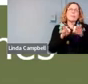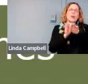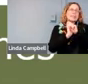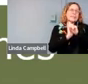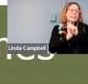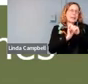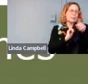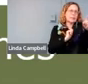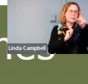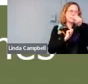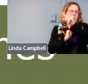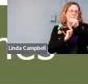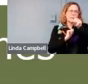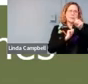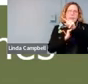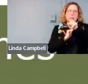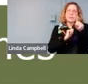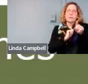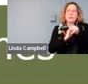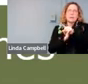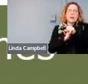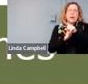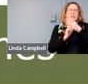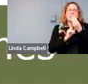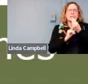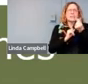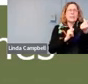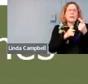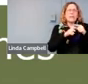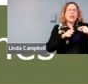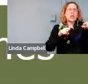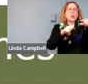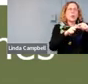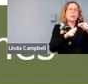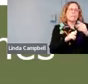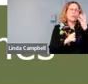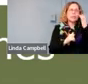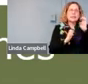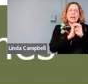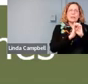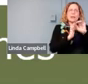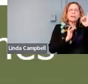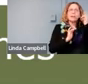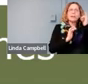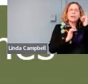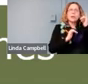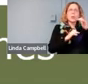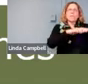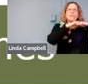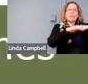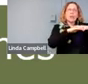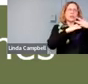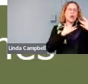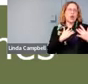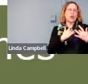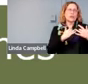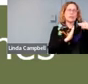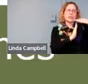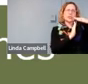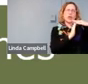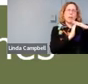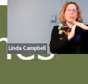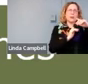what we're seeing here is just a couple of examples that I pulled from that list. Some are very local, like the